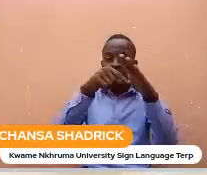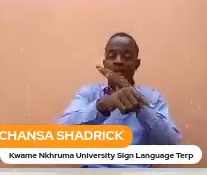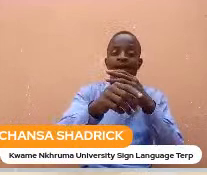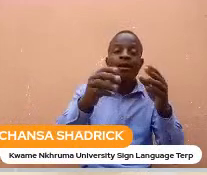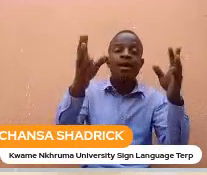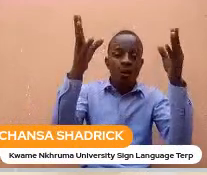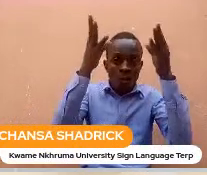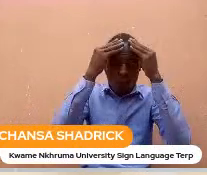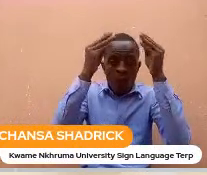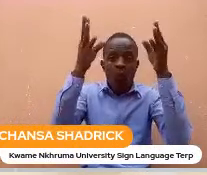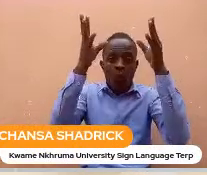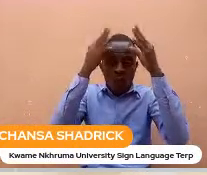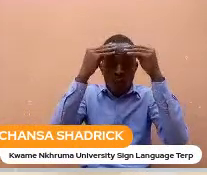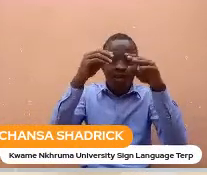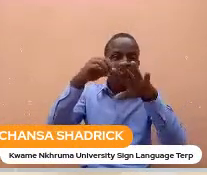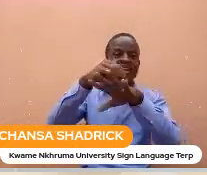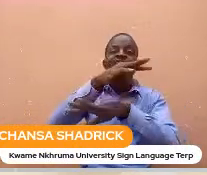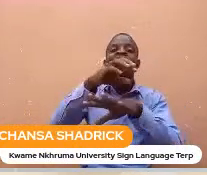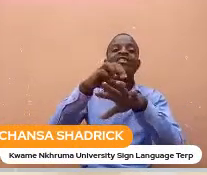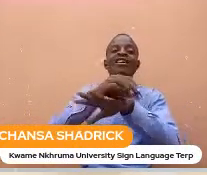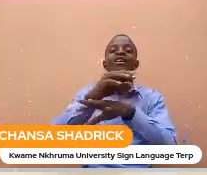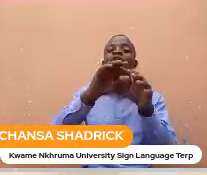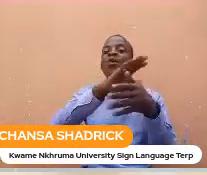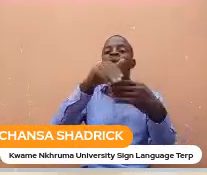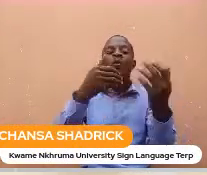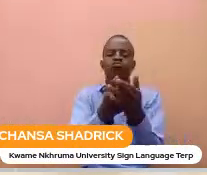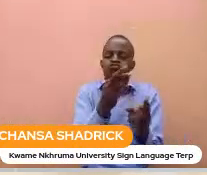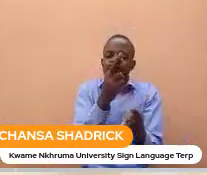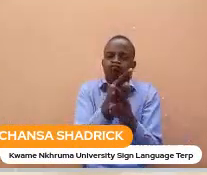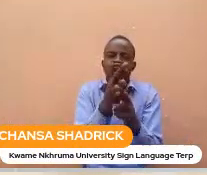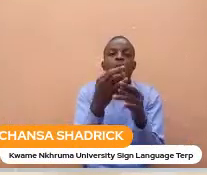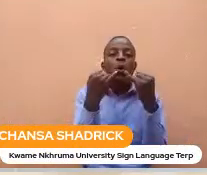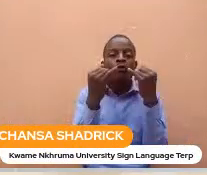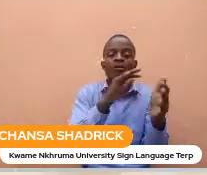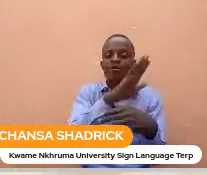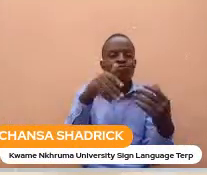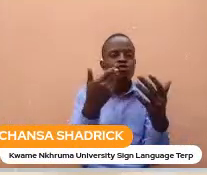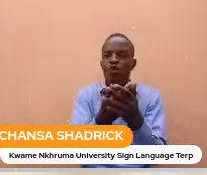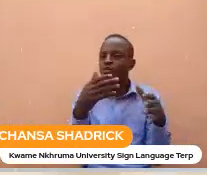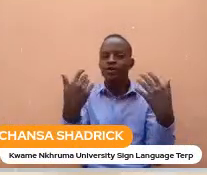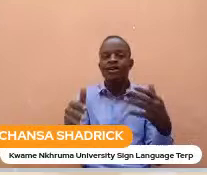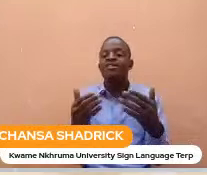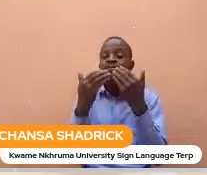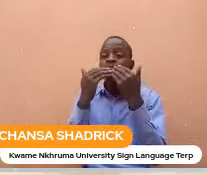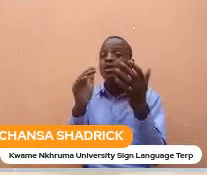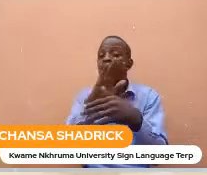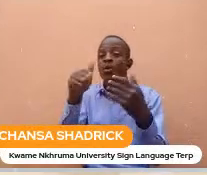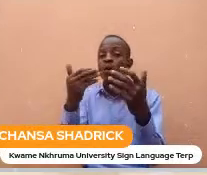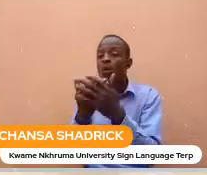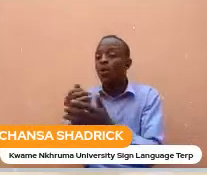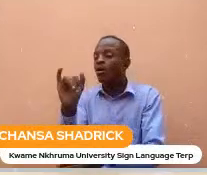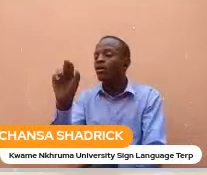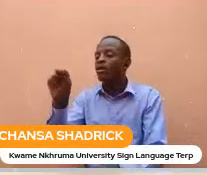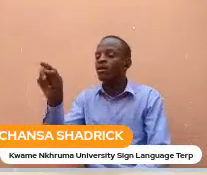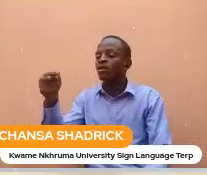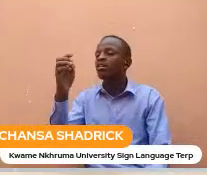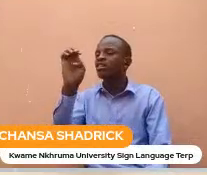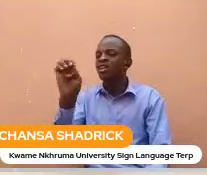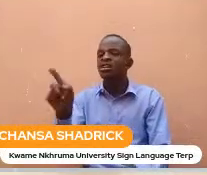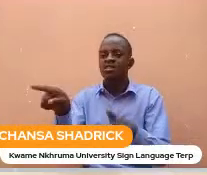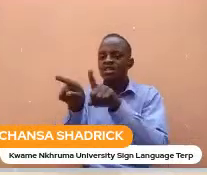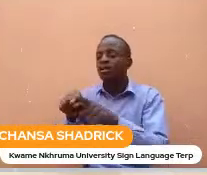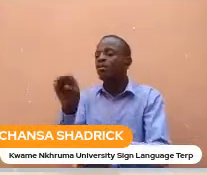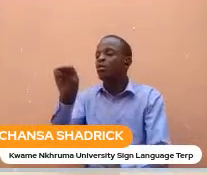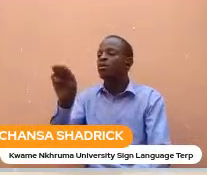be accompanied by the right information. Thank you so much, Indian Sonda and Mwape Kaunda, for coming through and helping